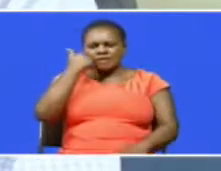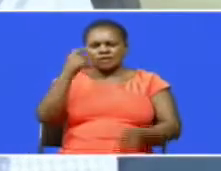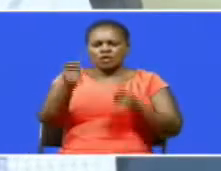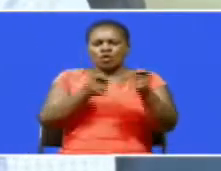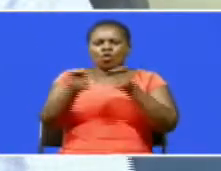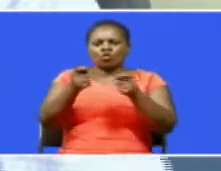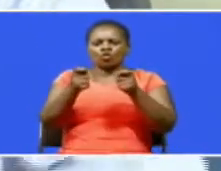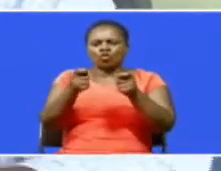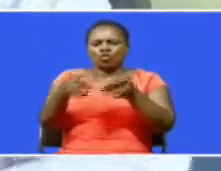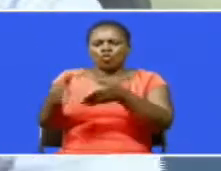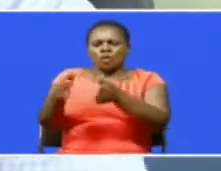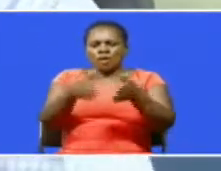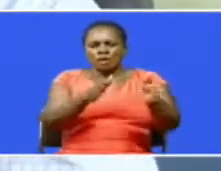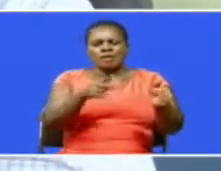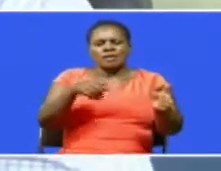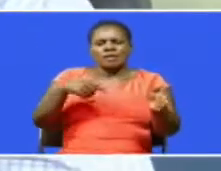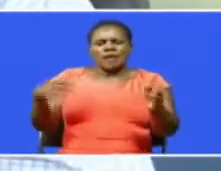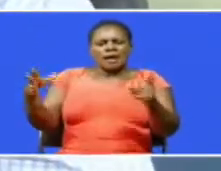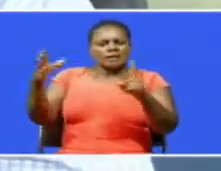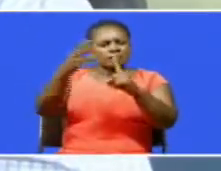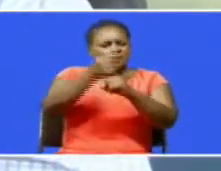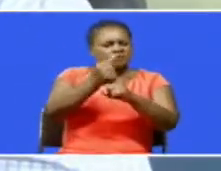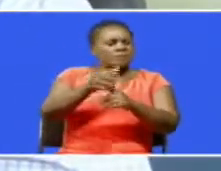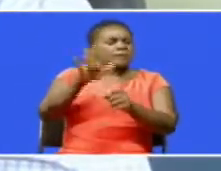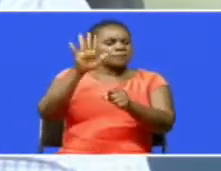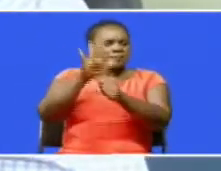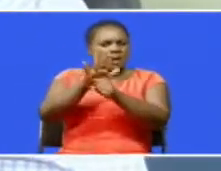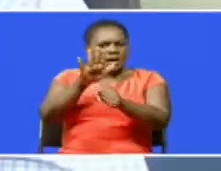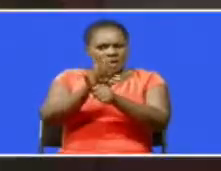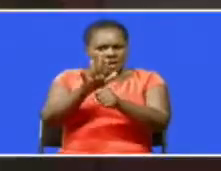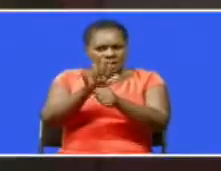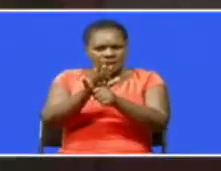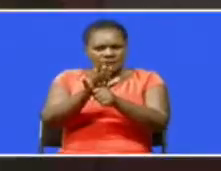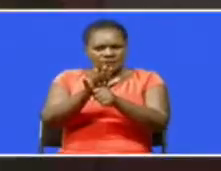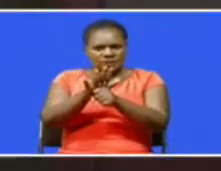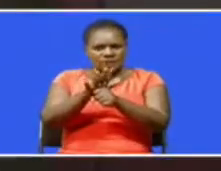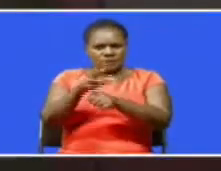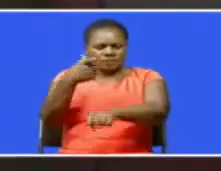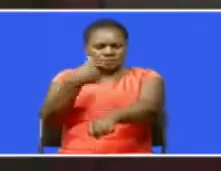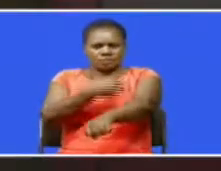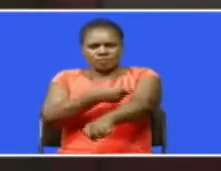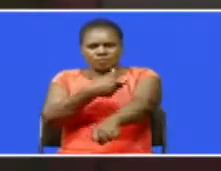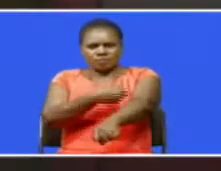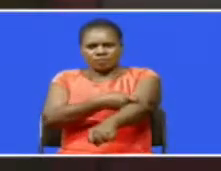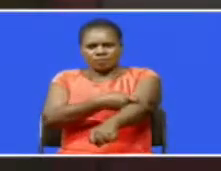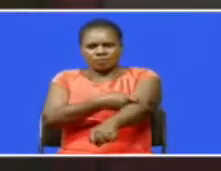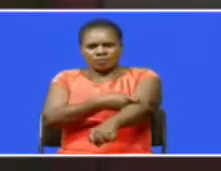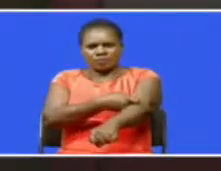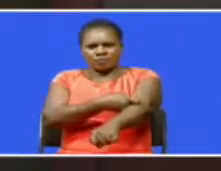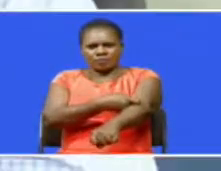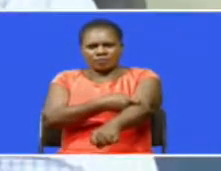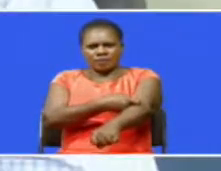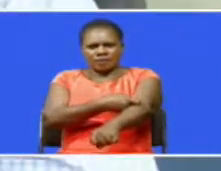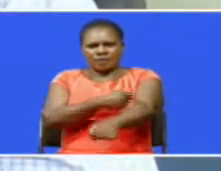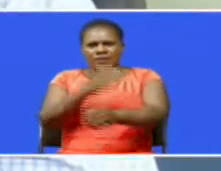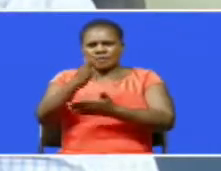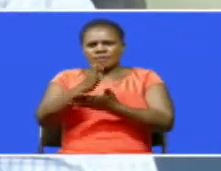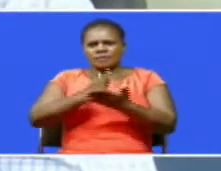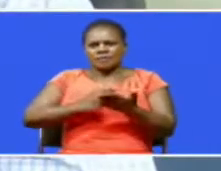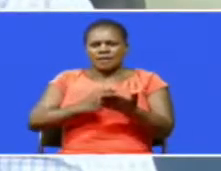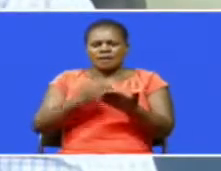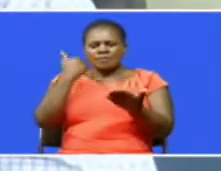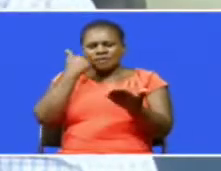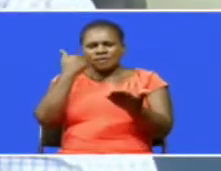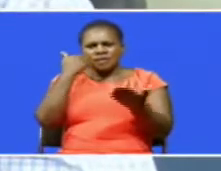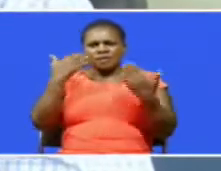measure. So we've made a lot of progress as regards immunizations and vaccinations. And some of the diseases that